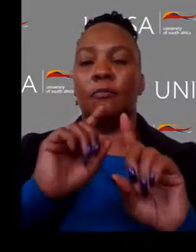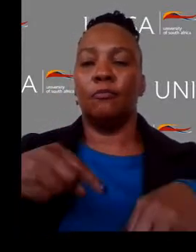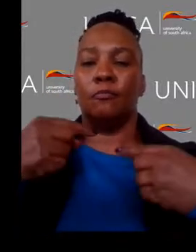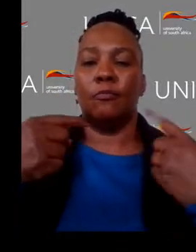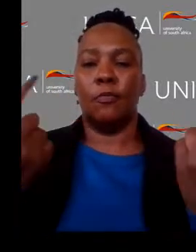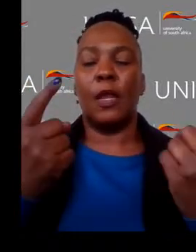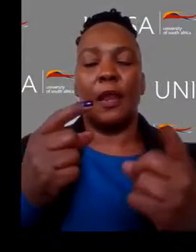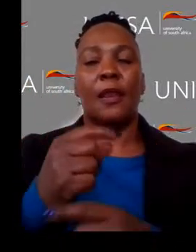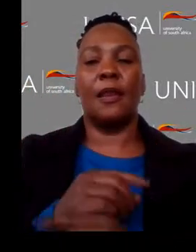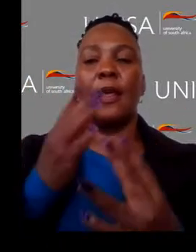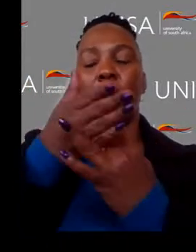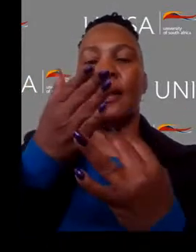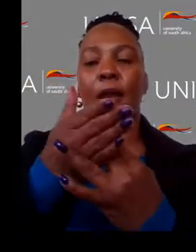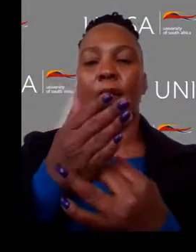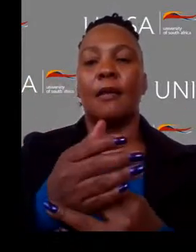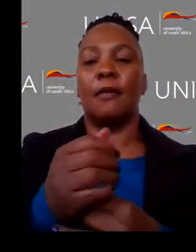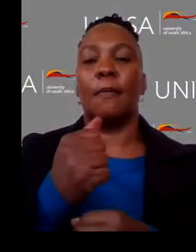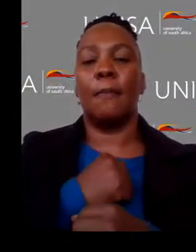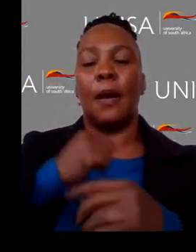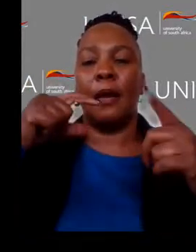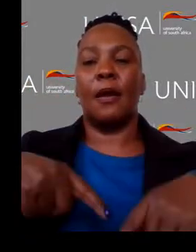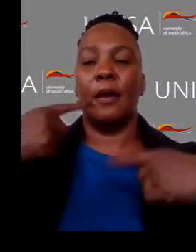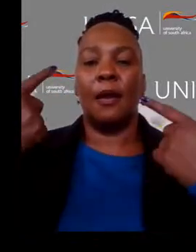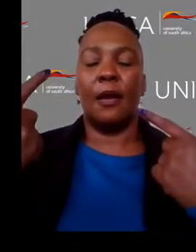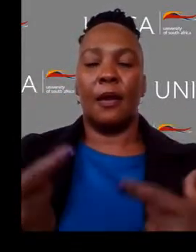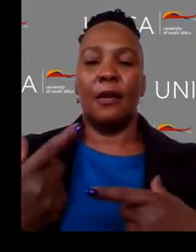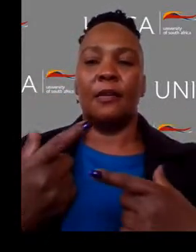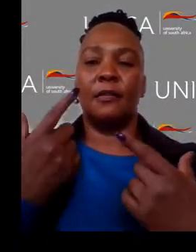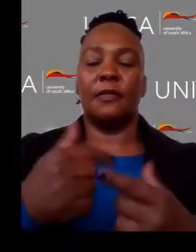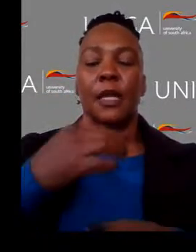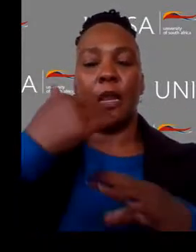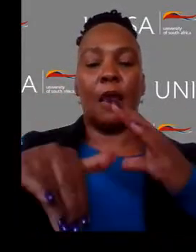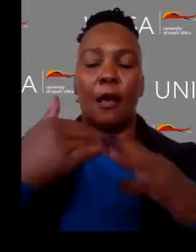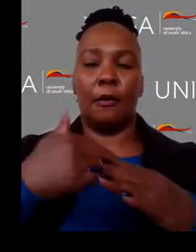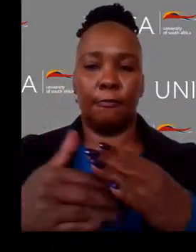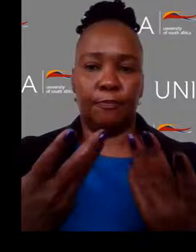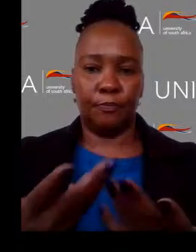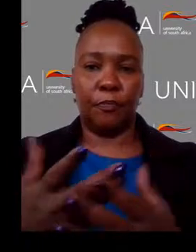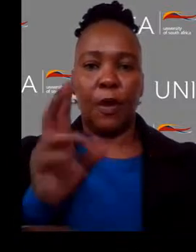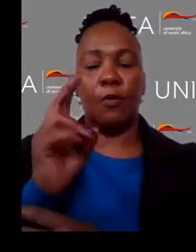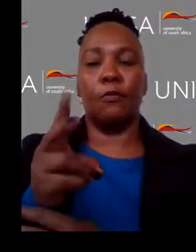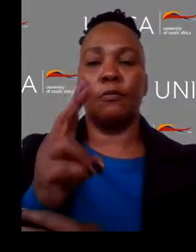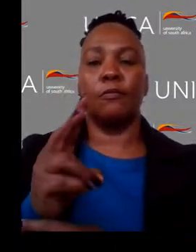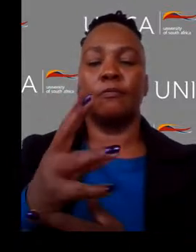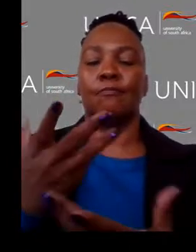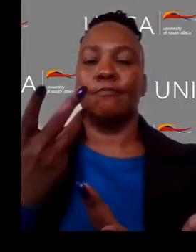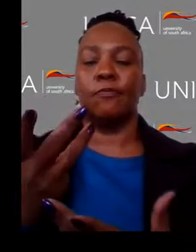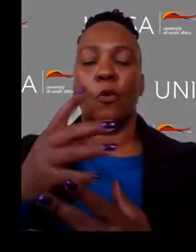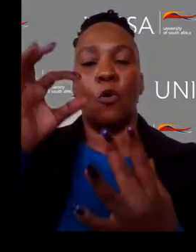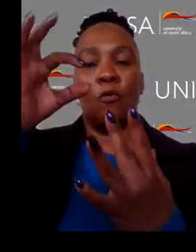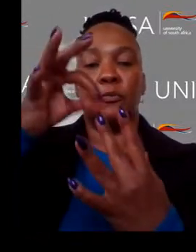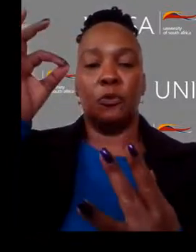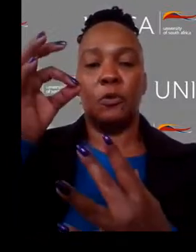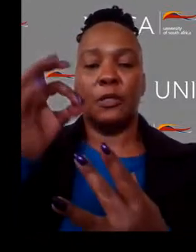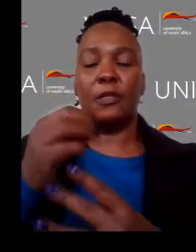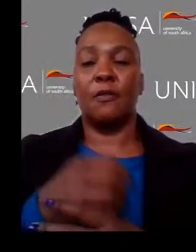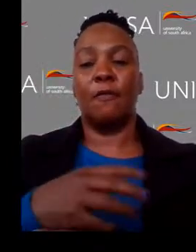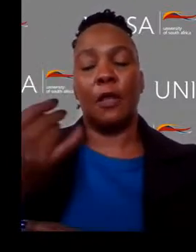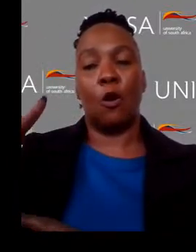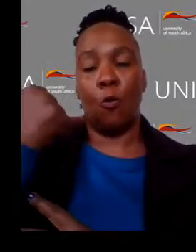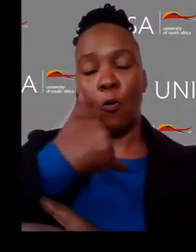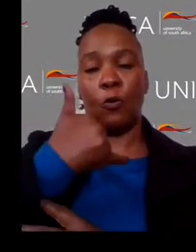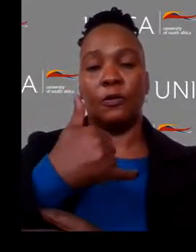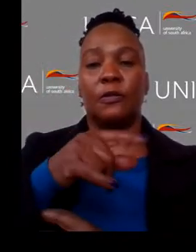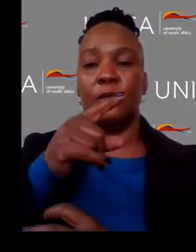access your MyLife via your MyLife account. Also on the option of the calls, there's